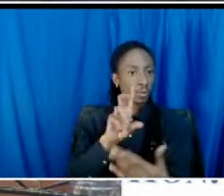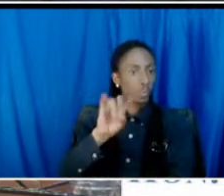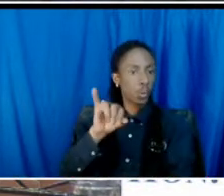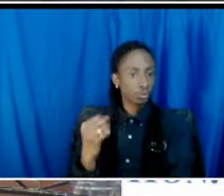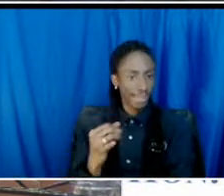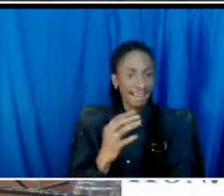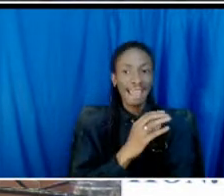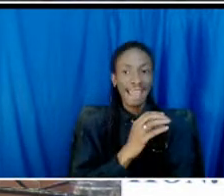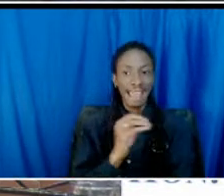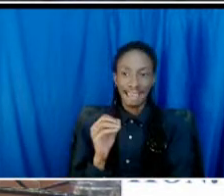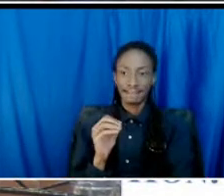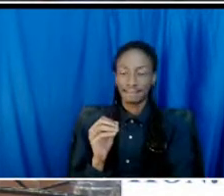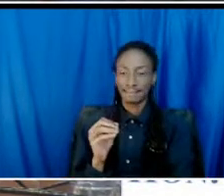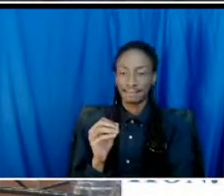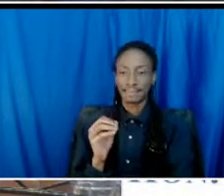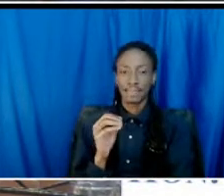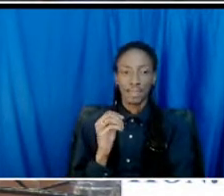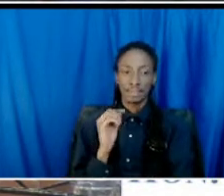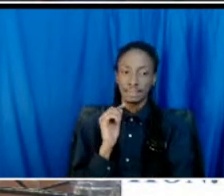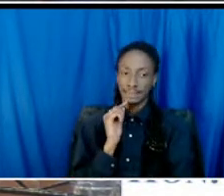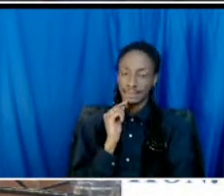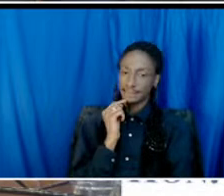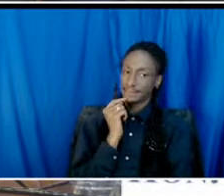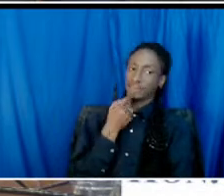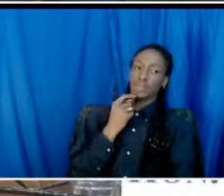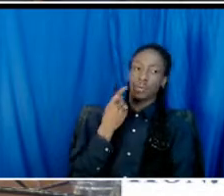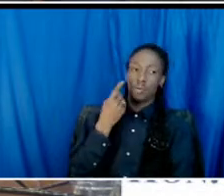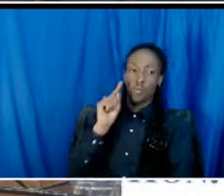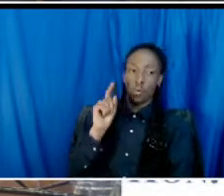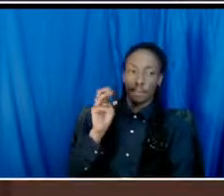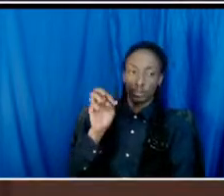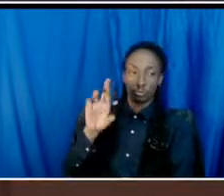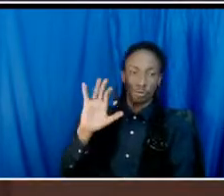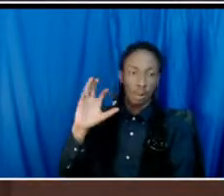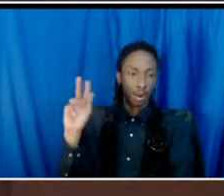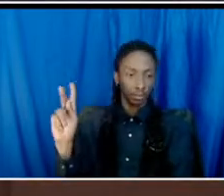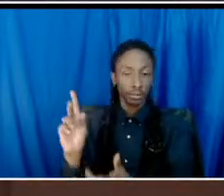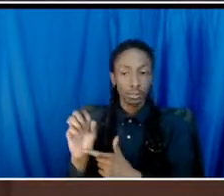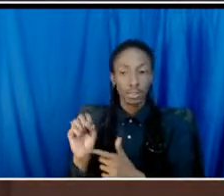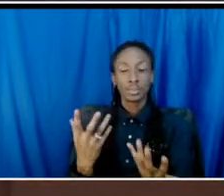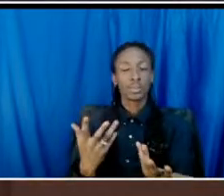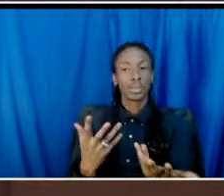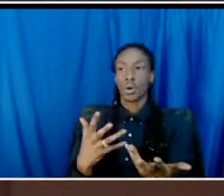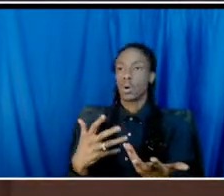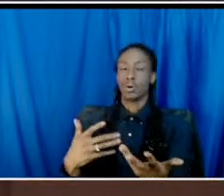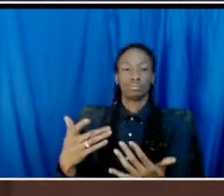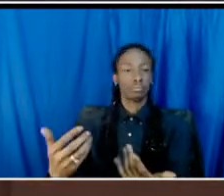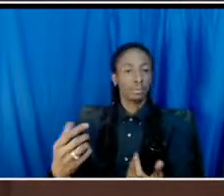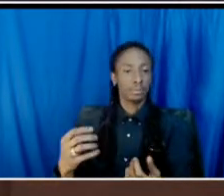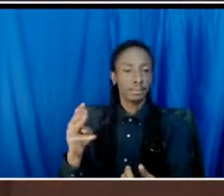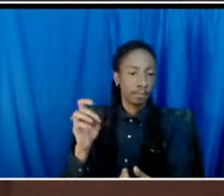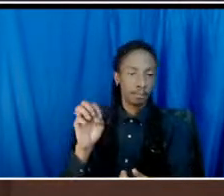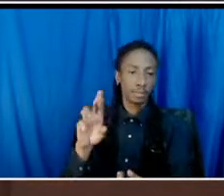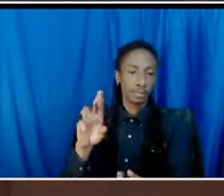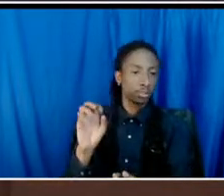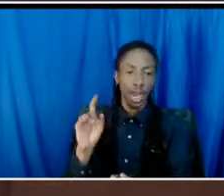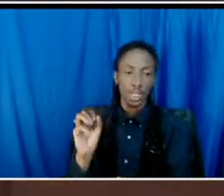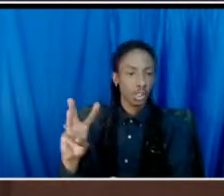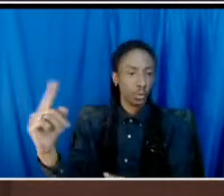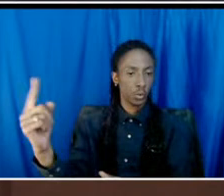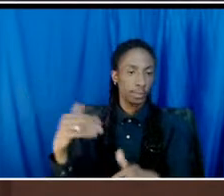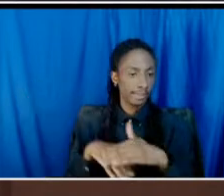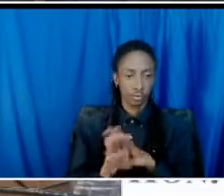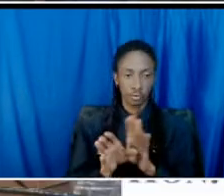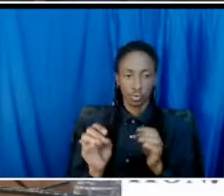critical of Mr. Clark. So at some point, Mr. Donahue comes in the room. Can you explain what led to him coming in the